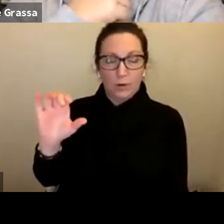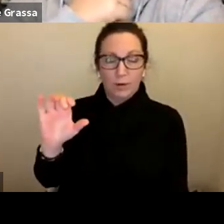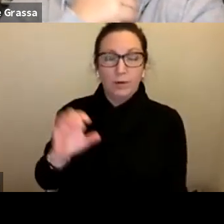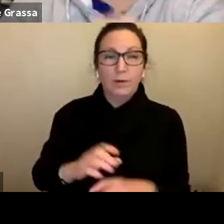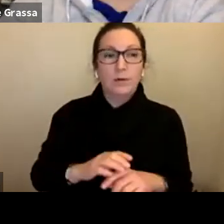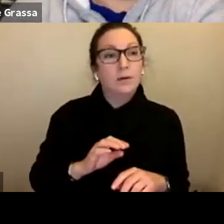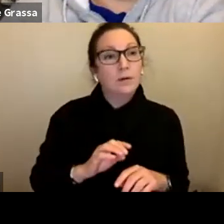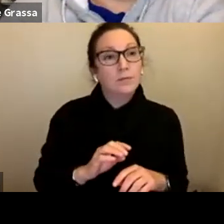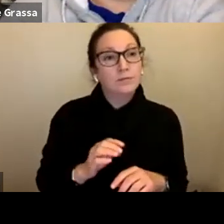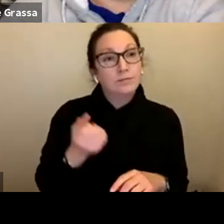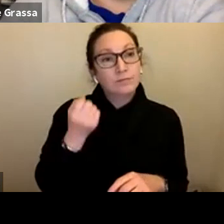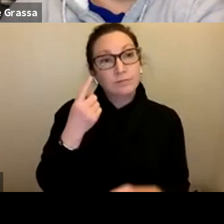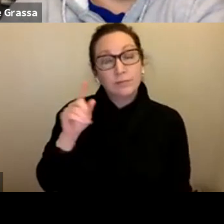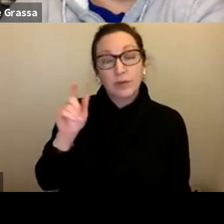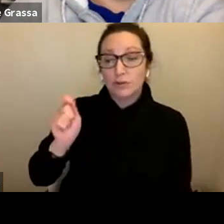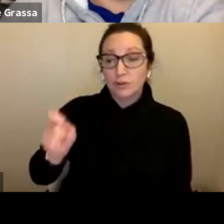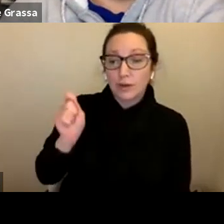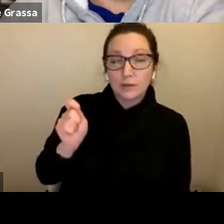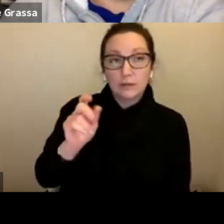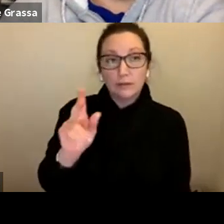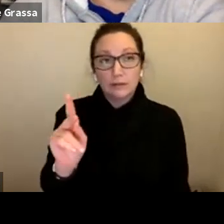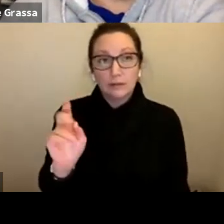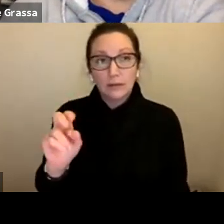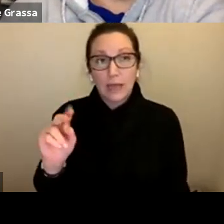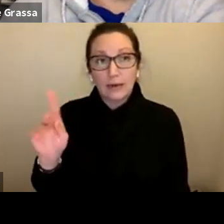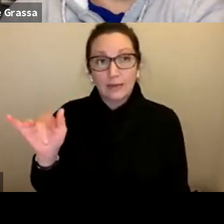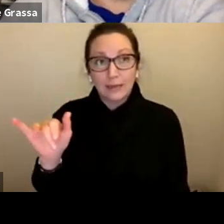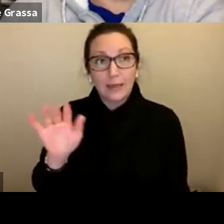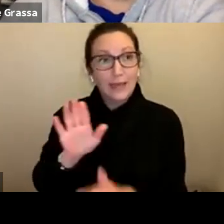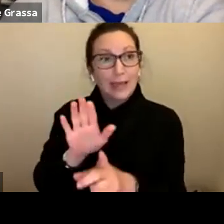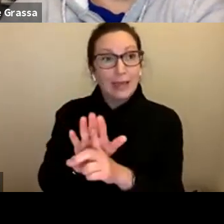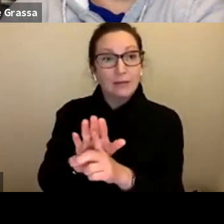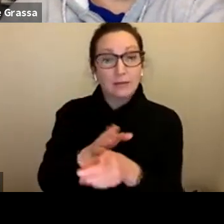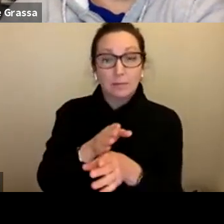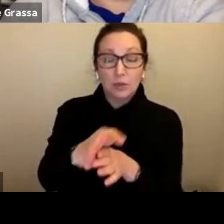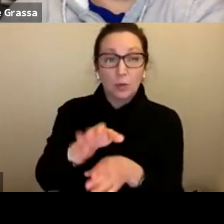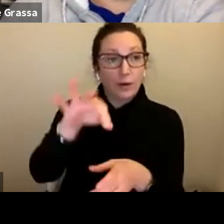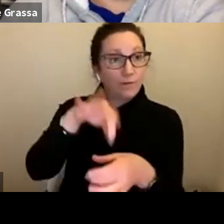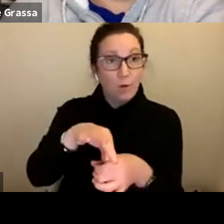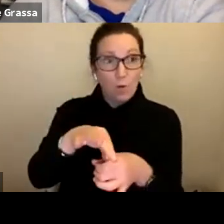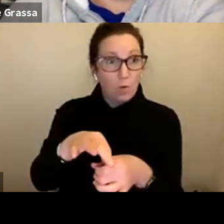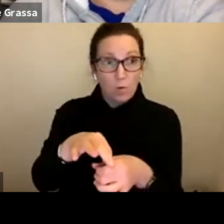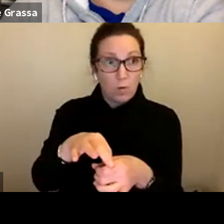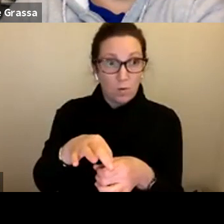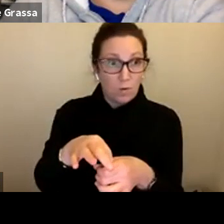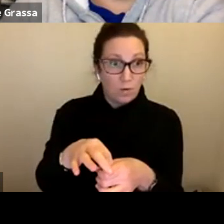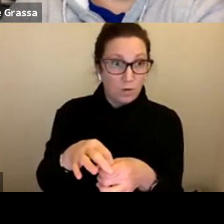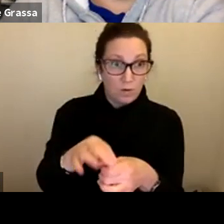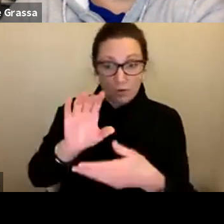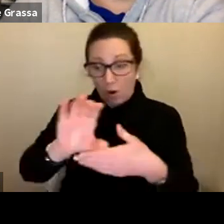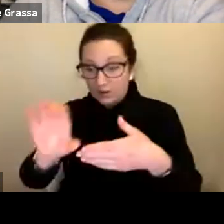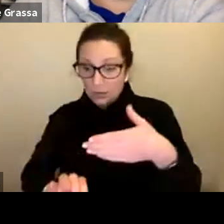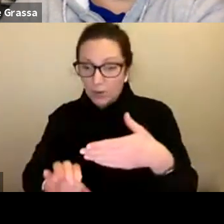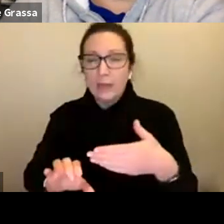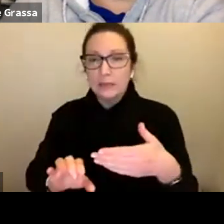Kennedy's majority vote did is left the window open. And it has been used